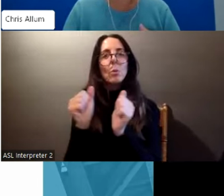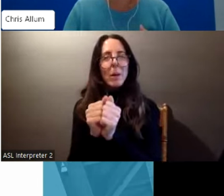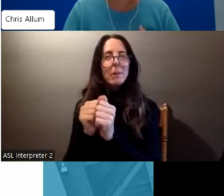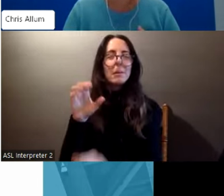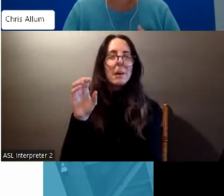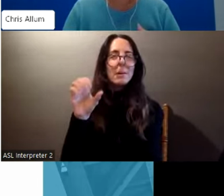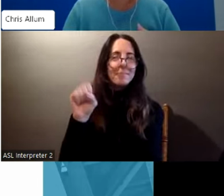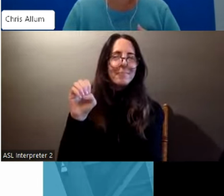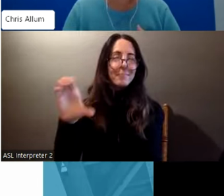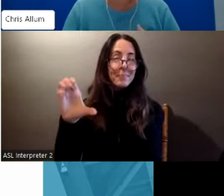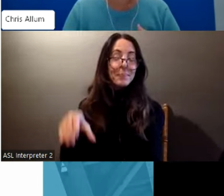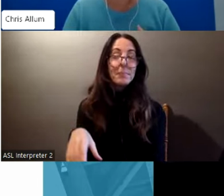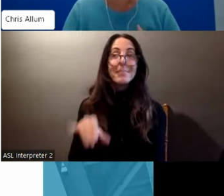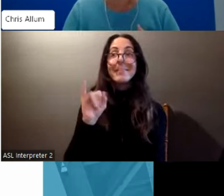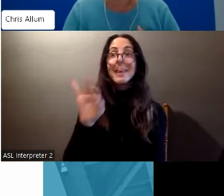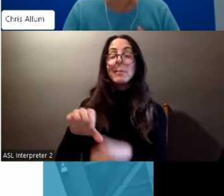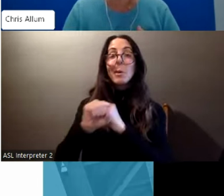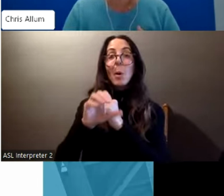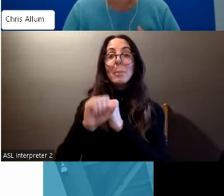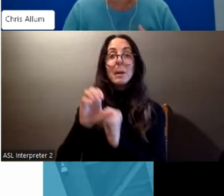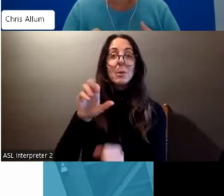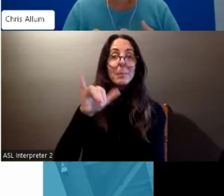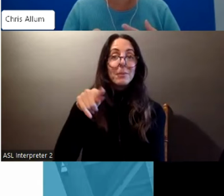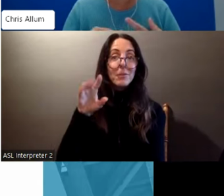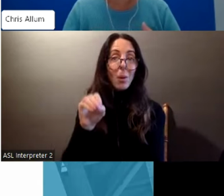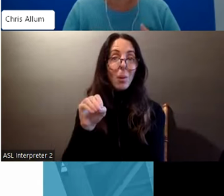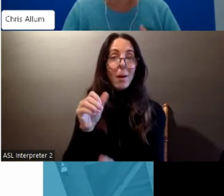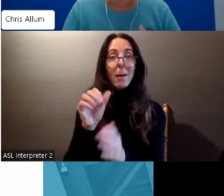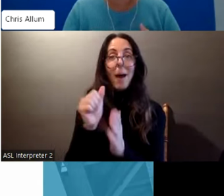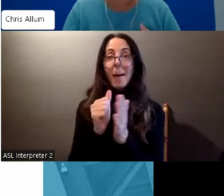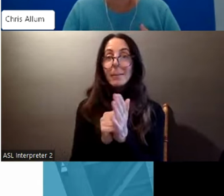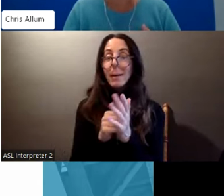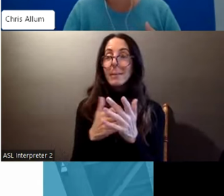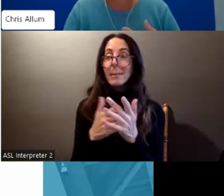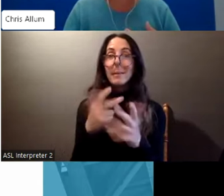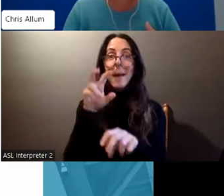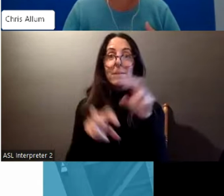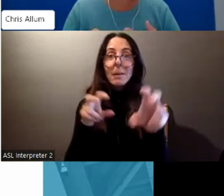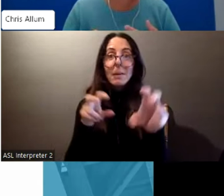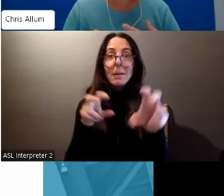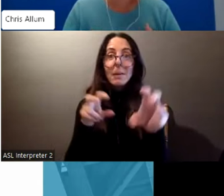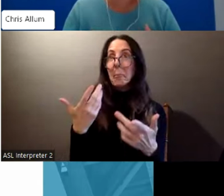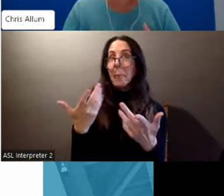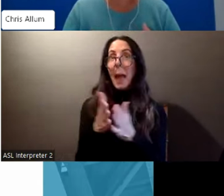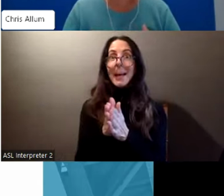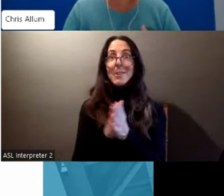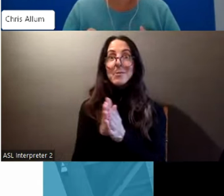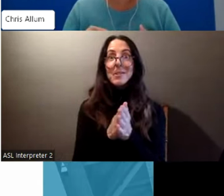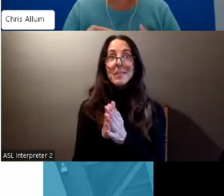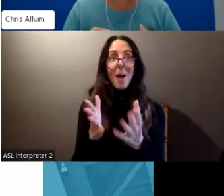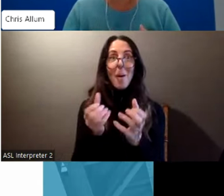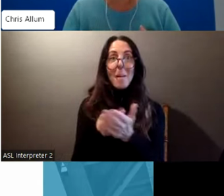somebody is promoting a crypto asset investment and you want to participate, you want to buy